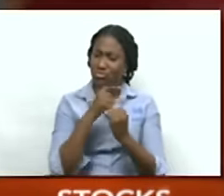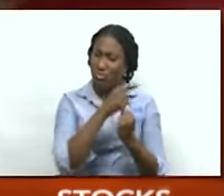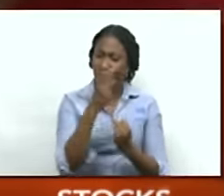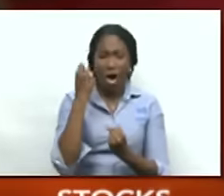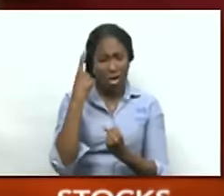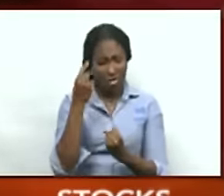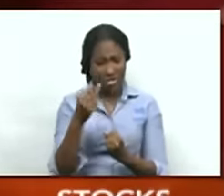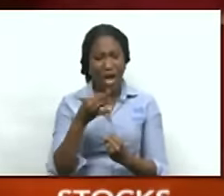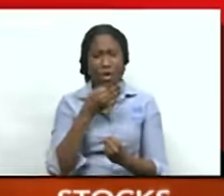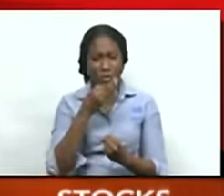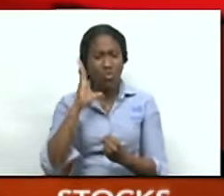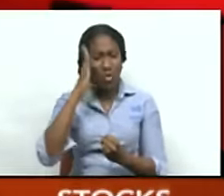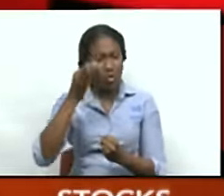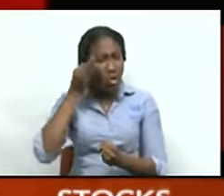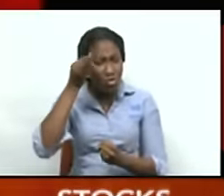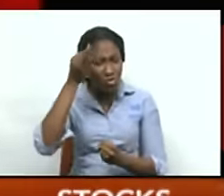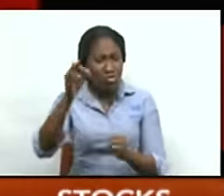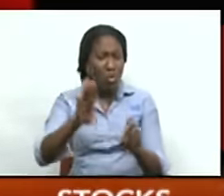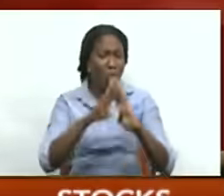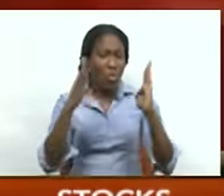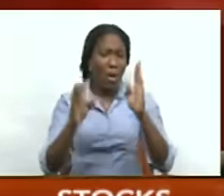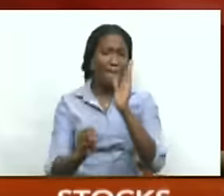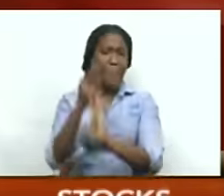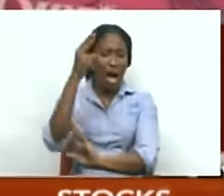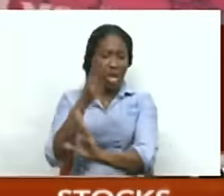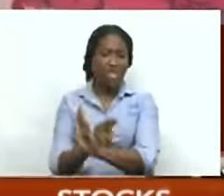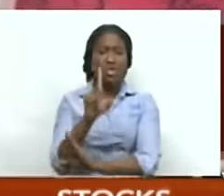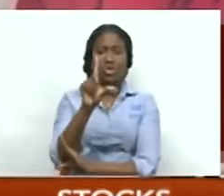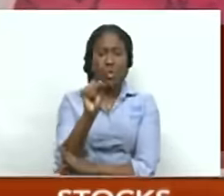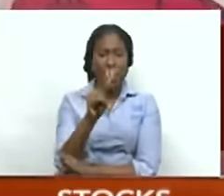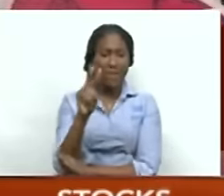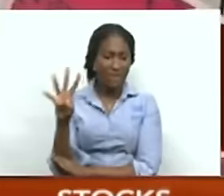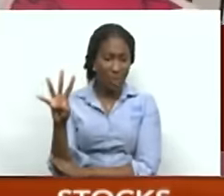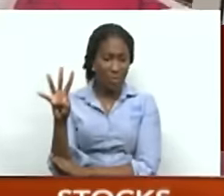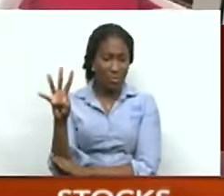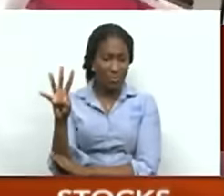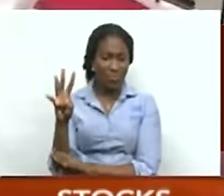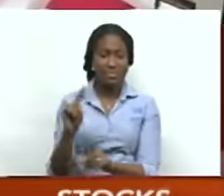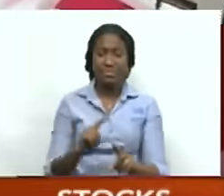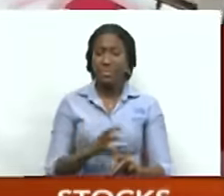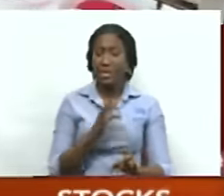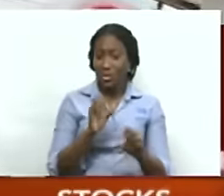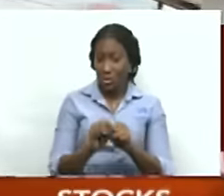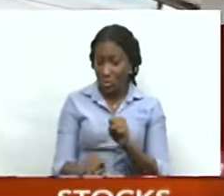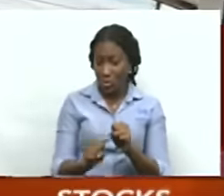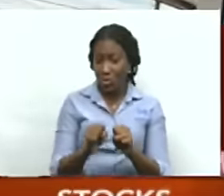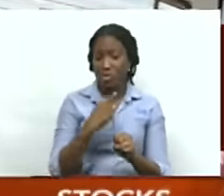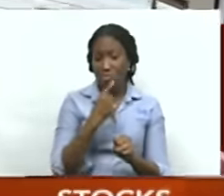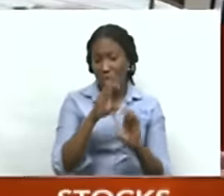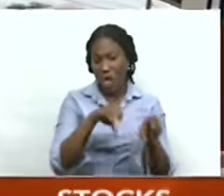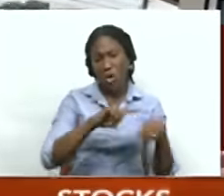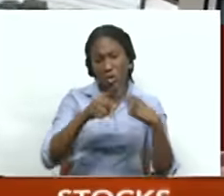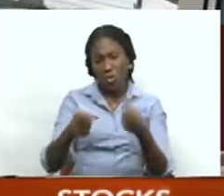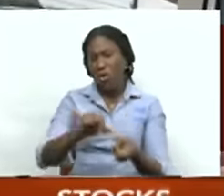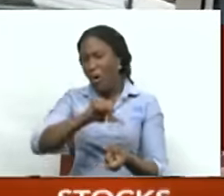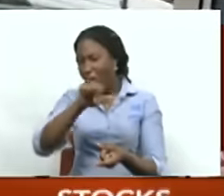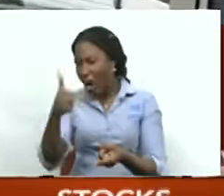in March 2024. In the meantime, customers are advised to go to the nearest Mario branch to order. The Val Park location